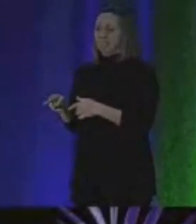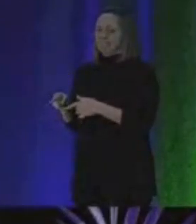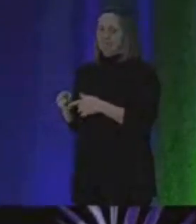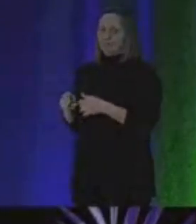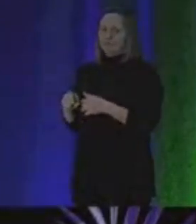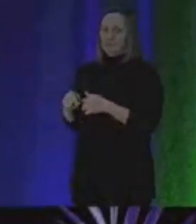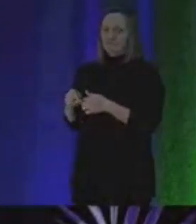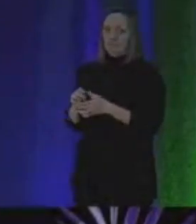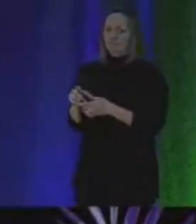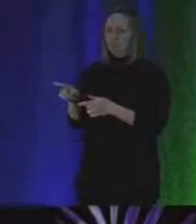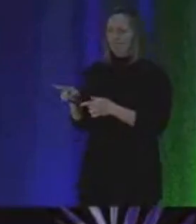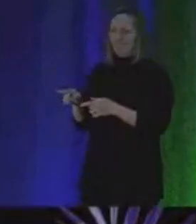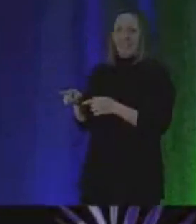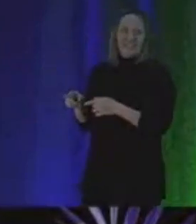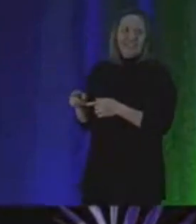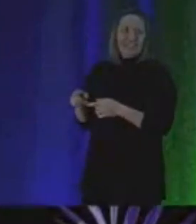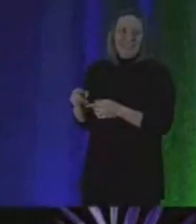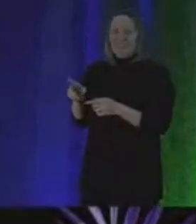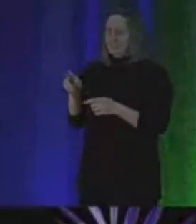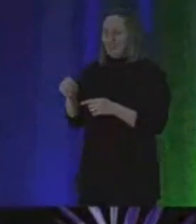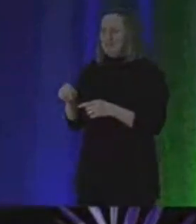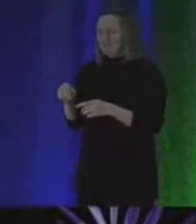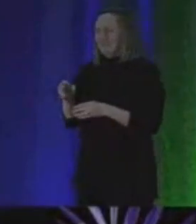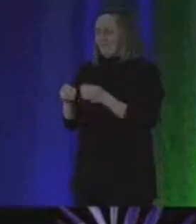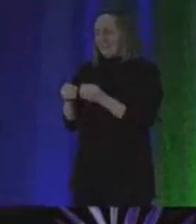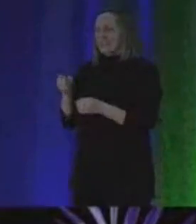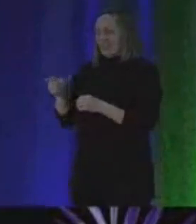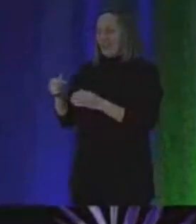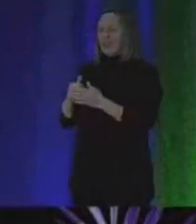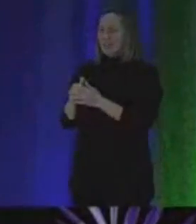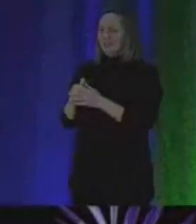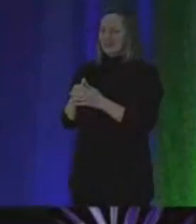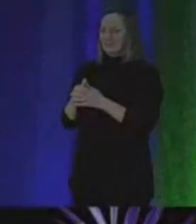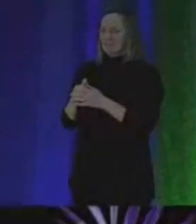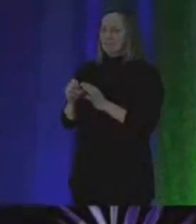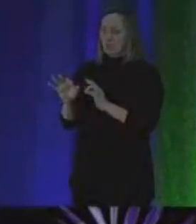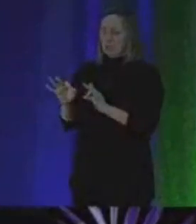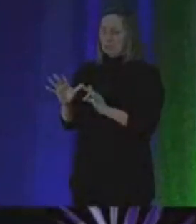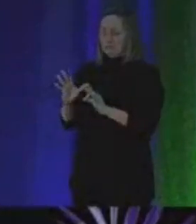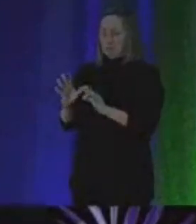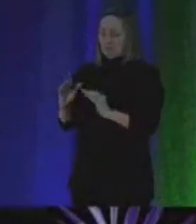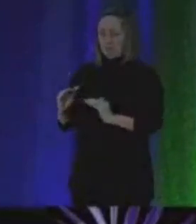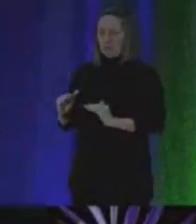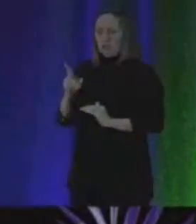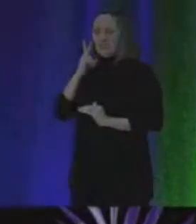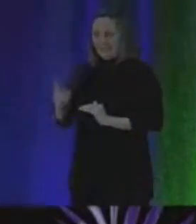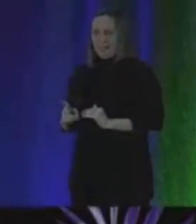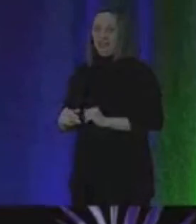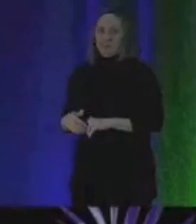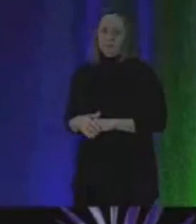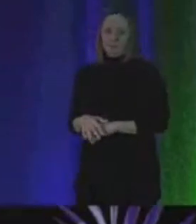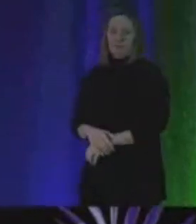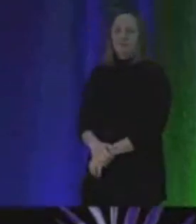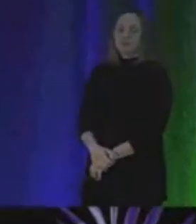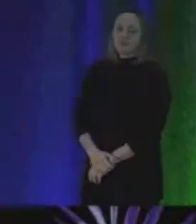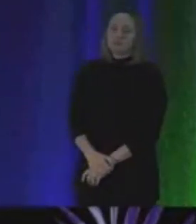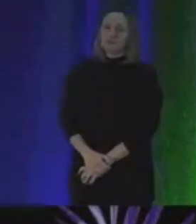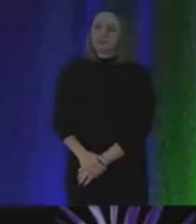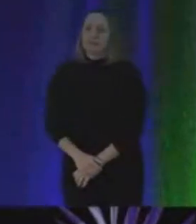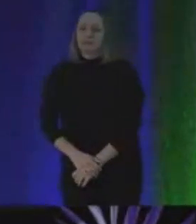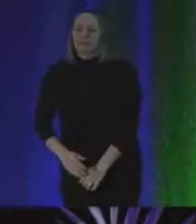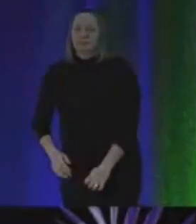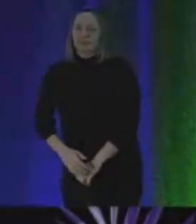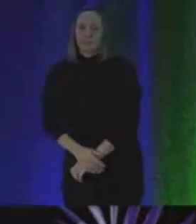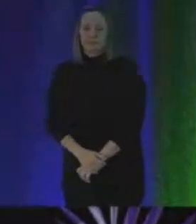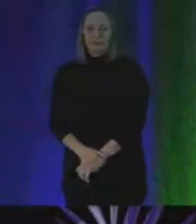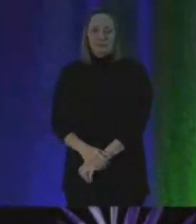it. Fix it there, and you're good. Okay, hop